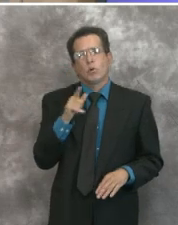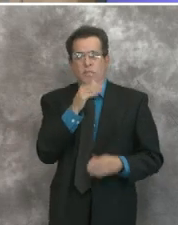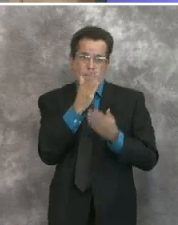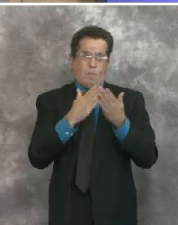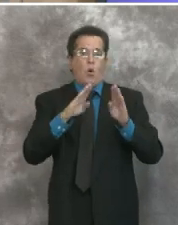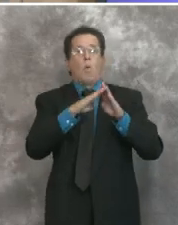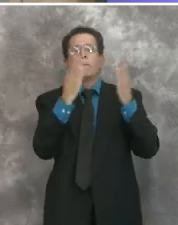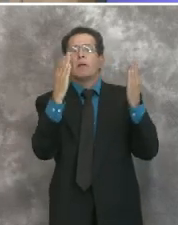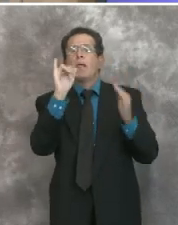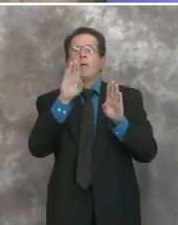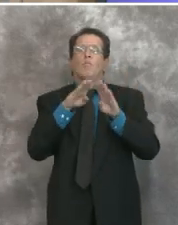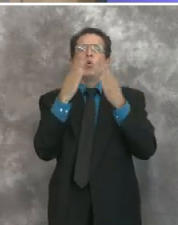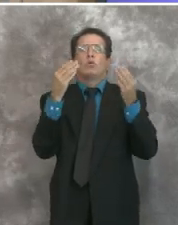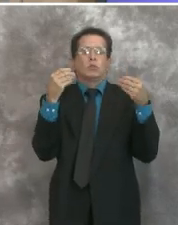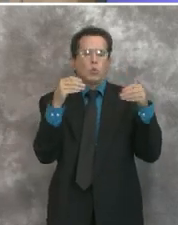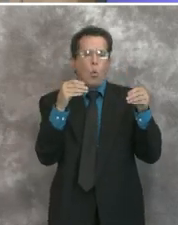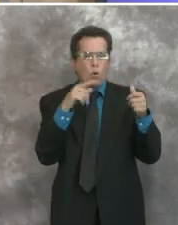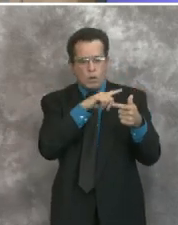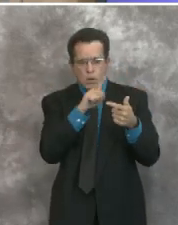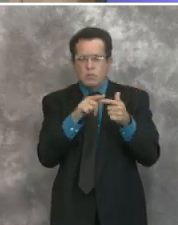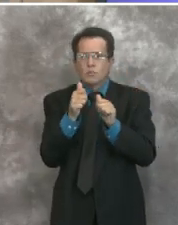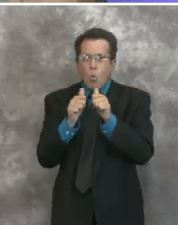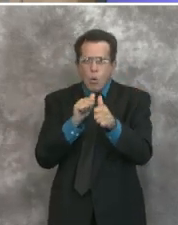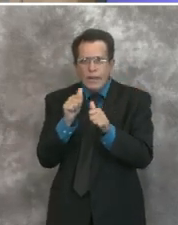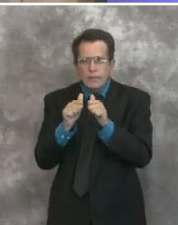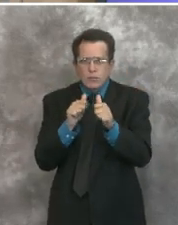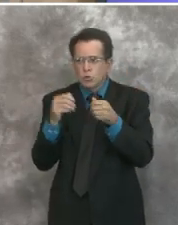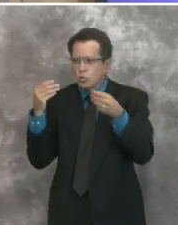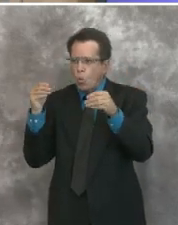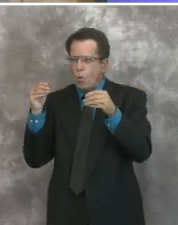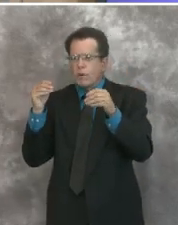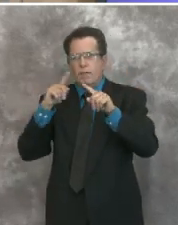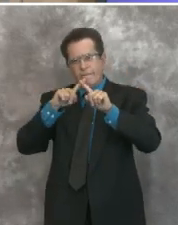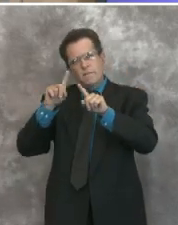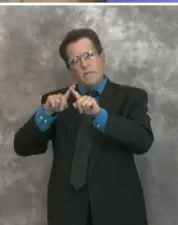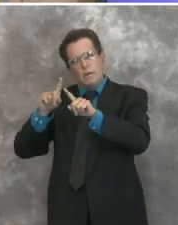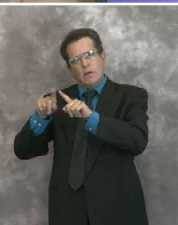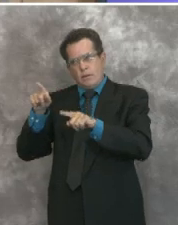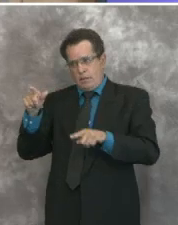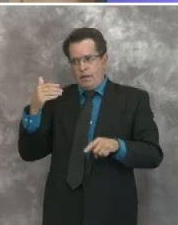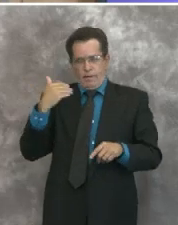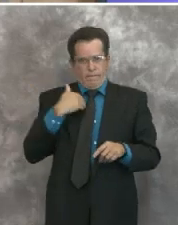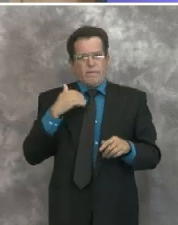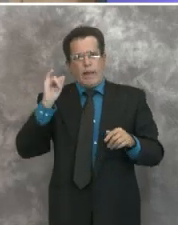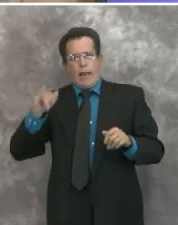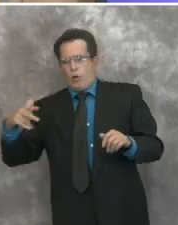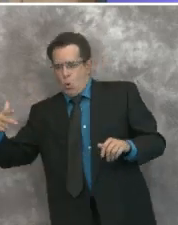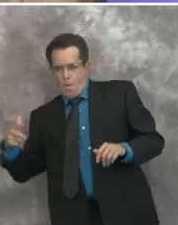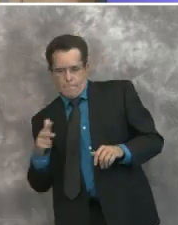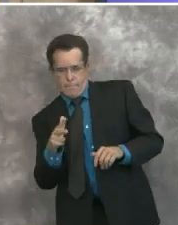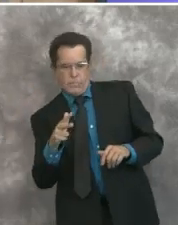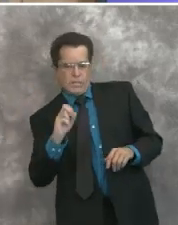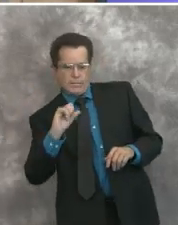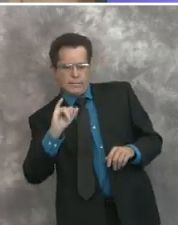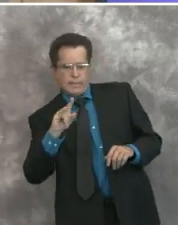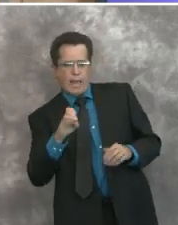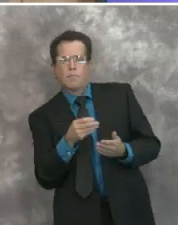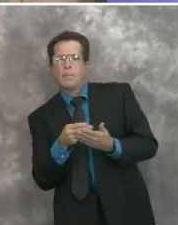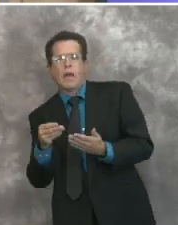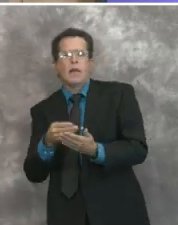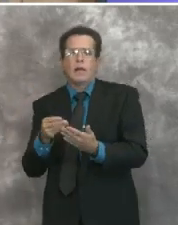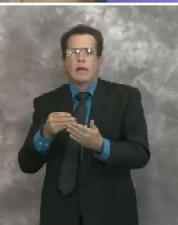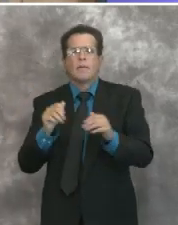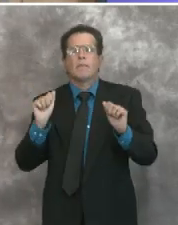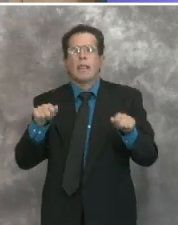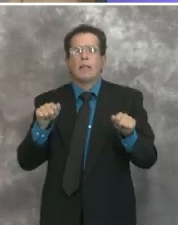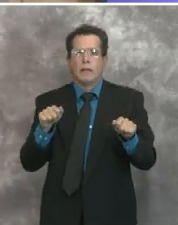things like bookstores and sporting stores and different types of things like that where they have a curbside capacity. And the